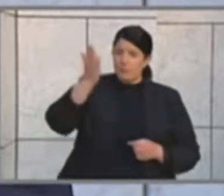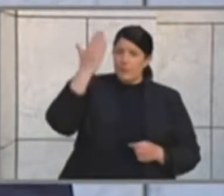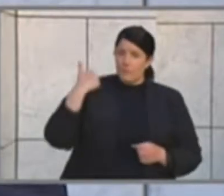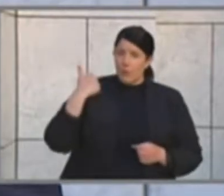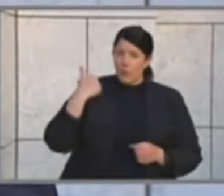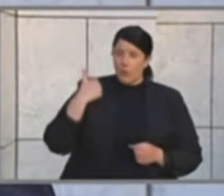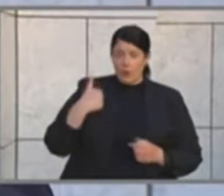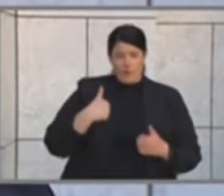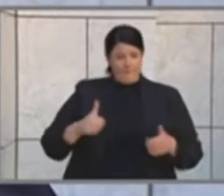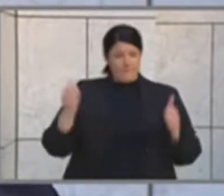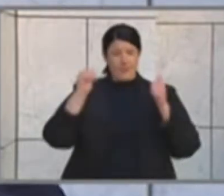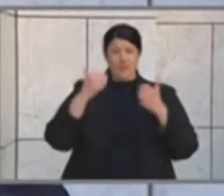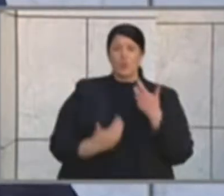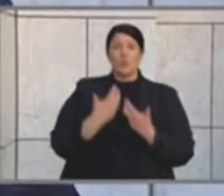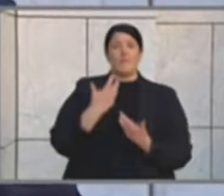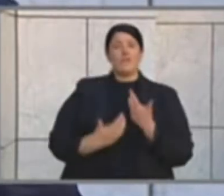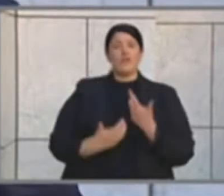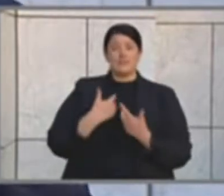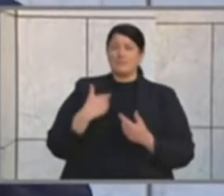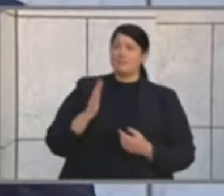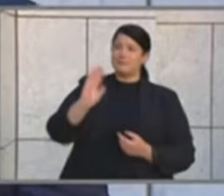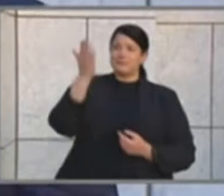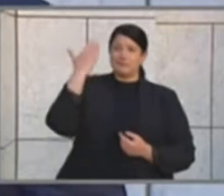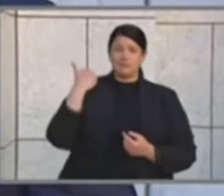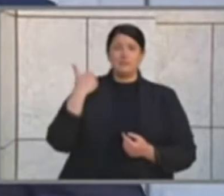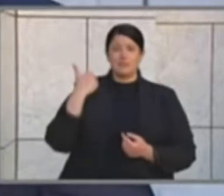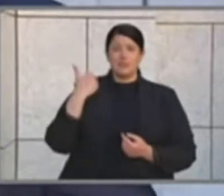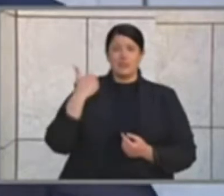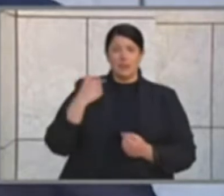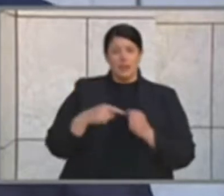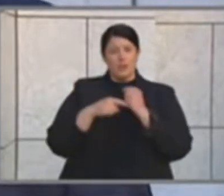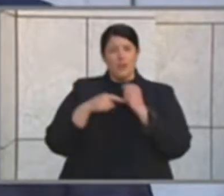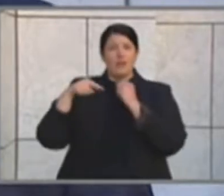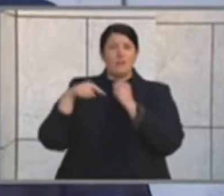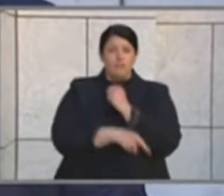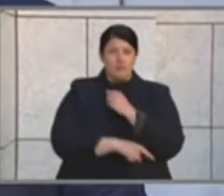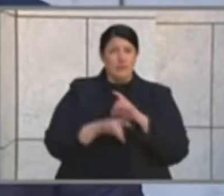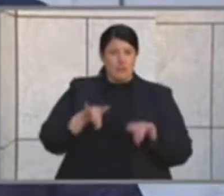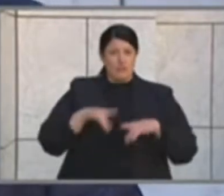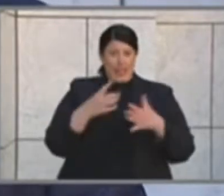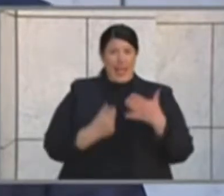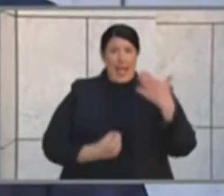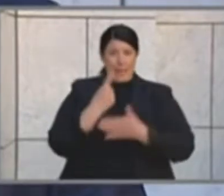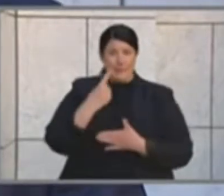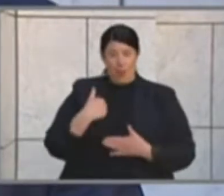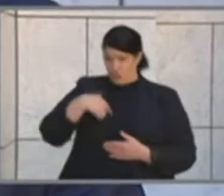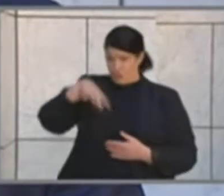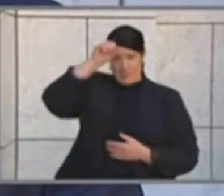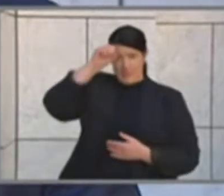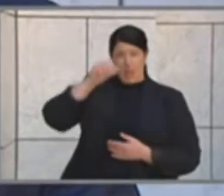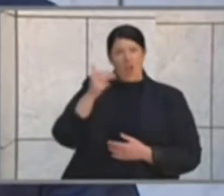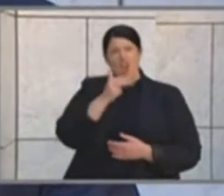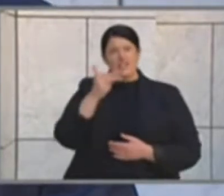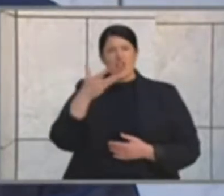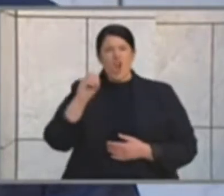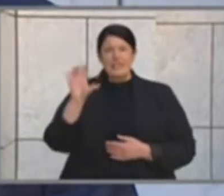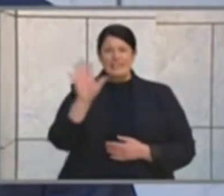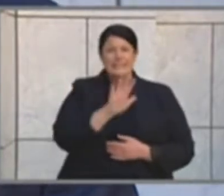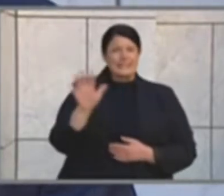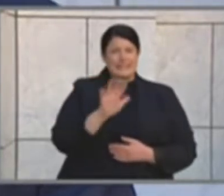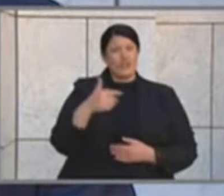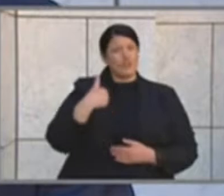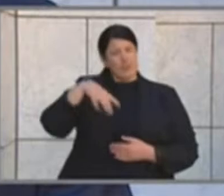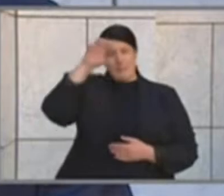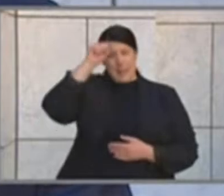when I left university and soon after, we went into the last recession. I remember it. I